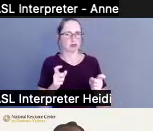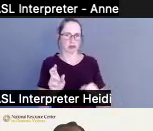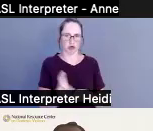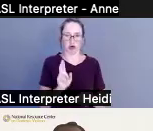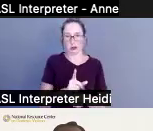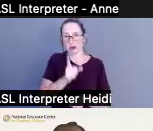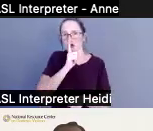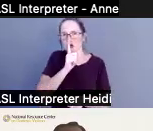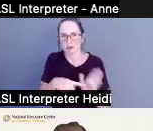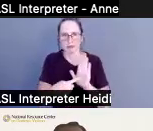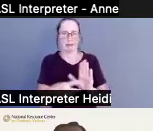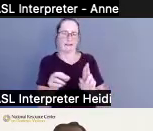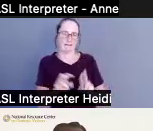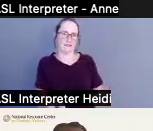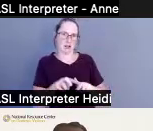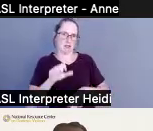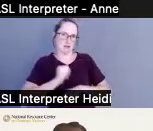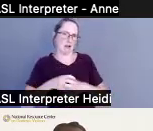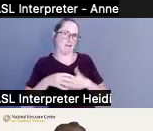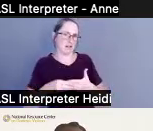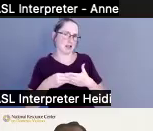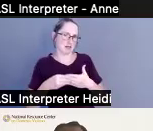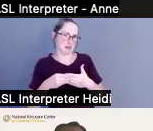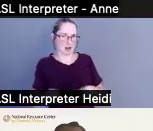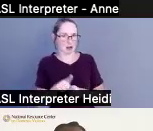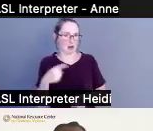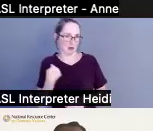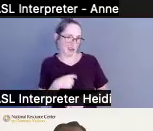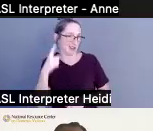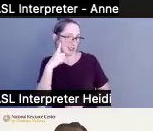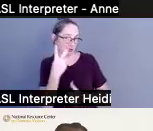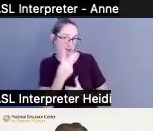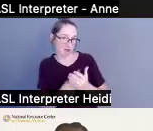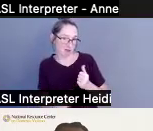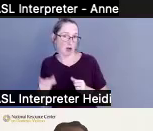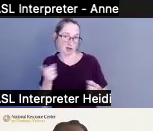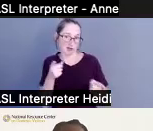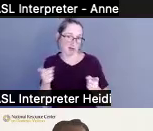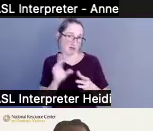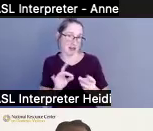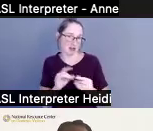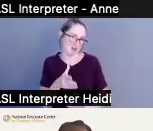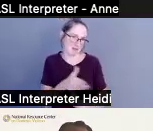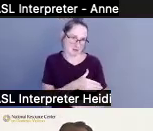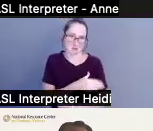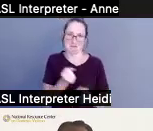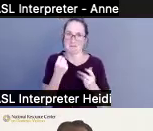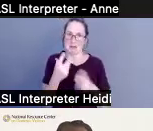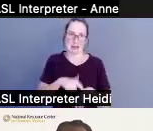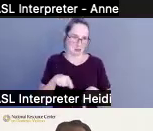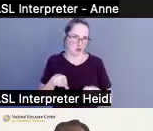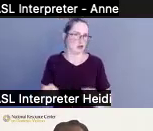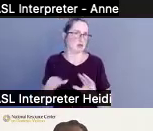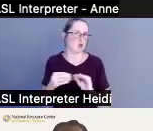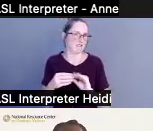true spirit and value base of flexibility, as we've heard both Fumi and Lavon speak of multiple times during the